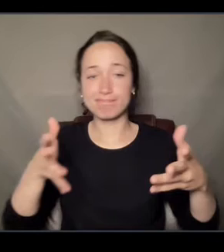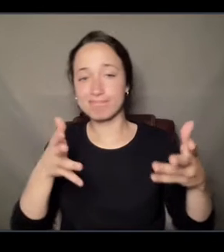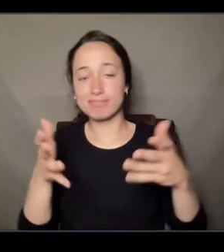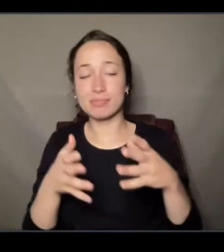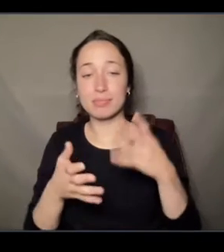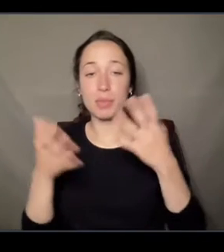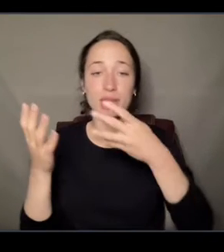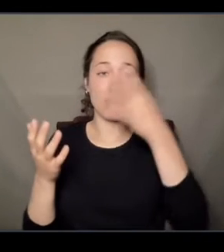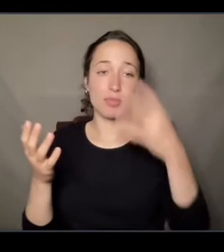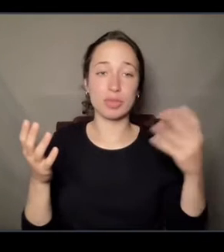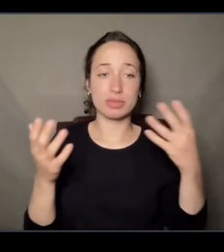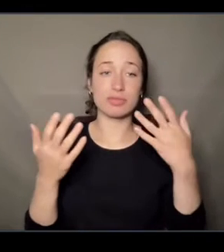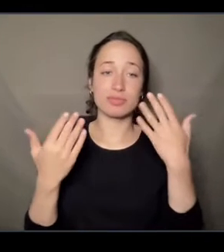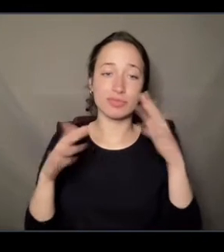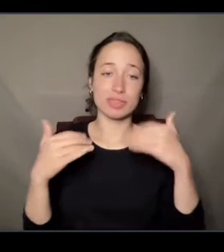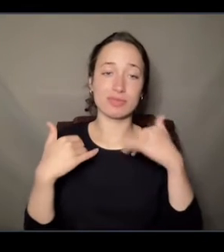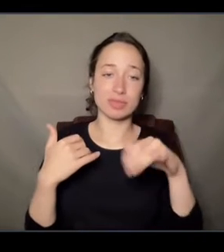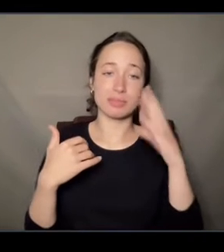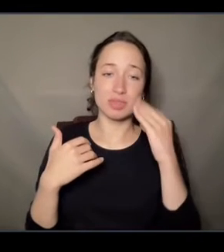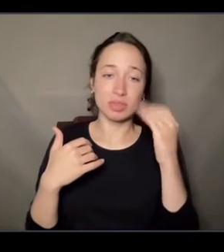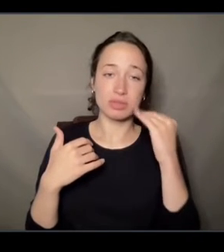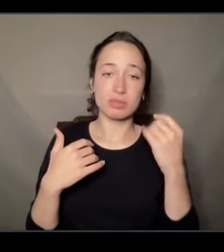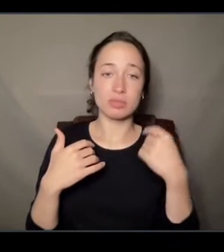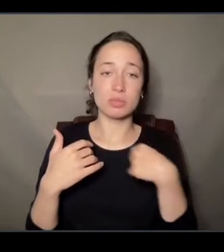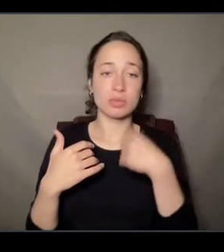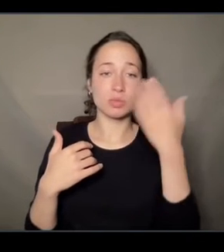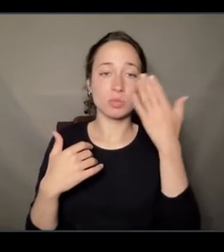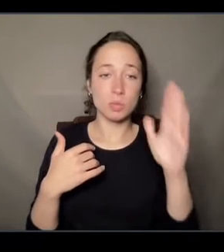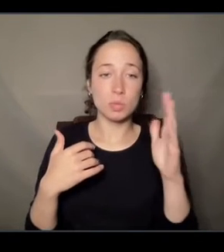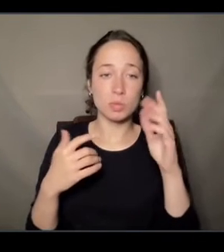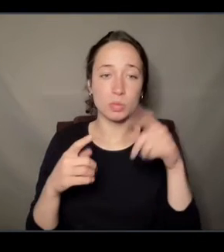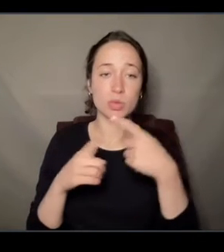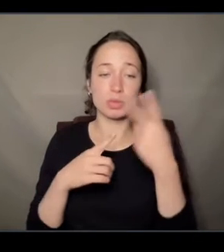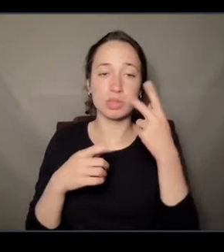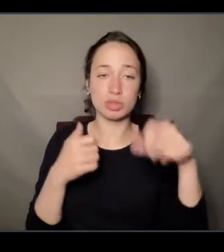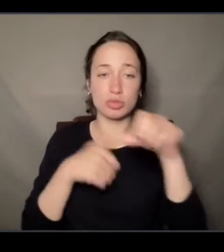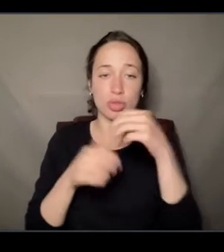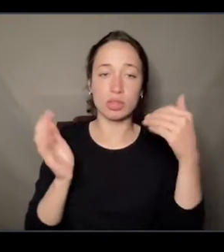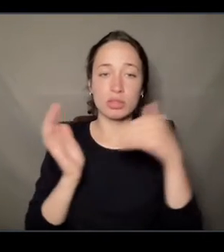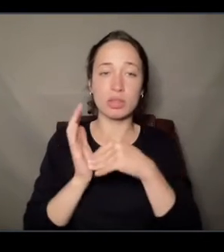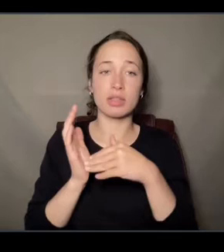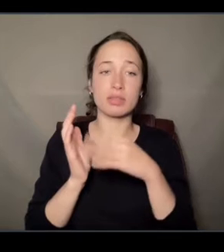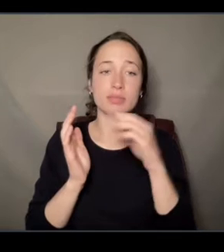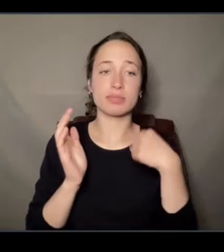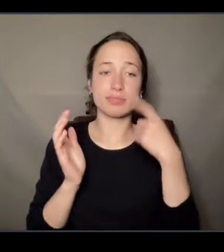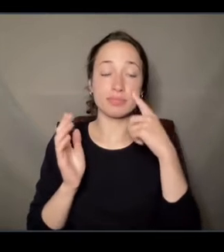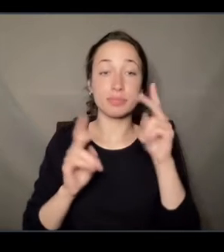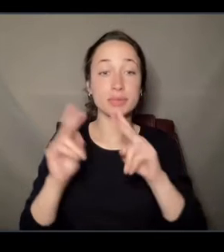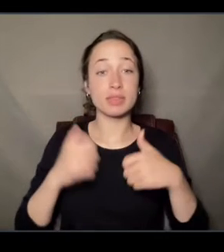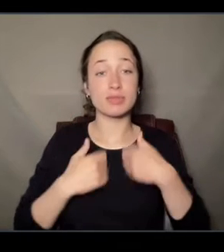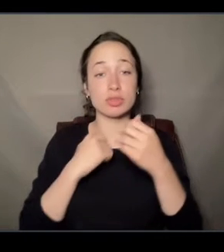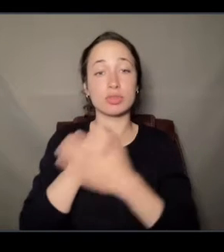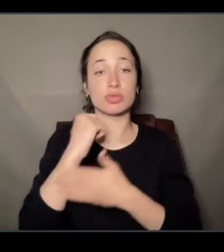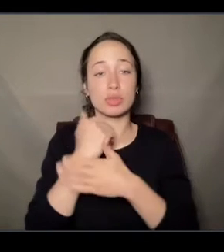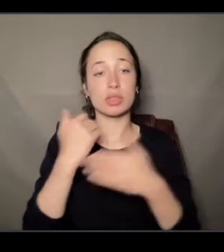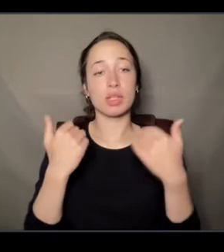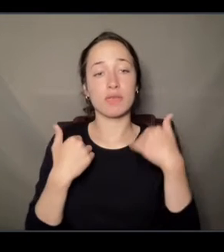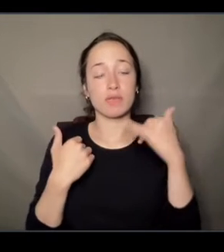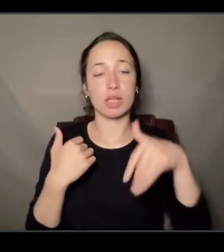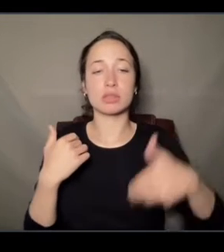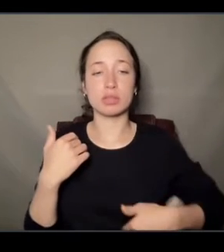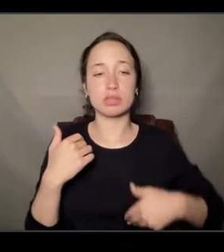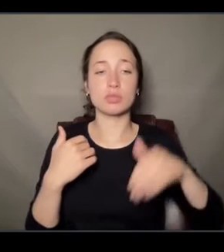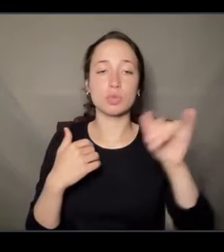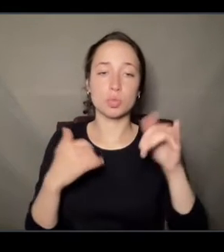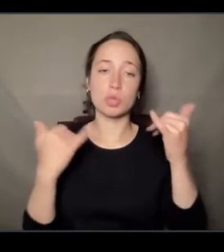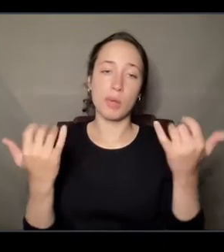maybe immigrants have had that experience more. We really don't know when we're going to see each other again. But I think people living in this country right now have